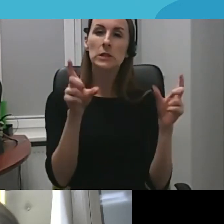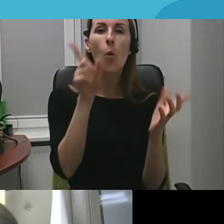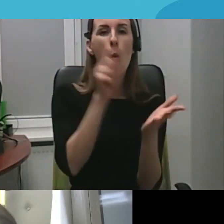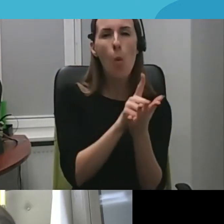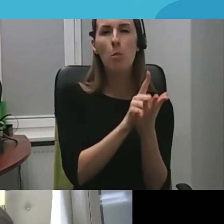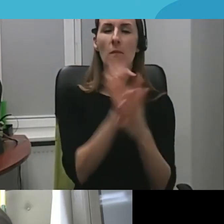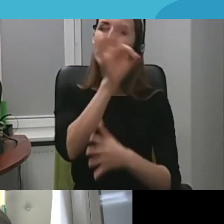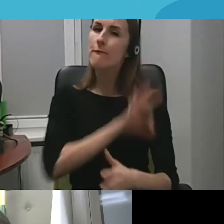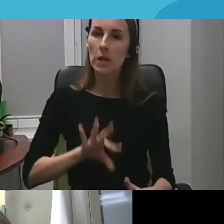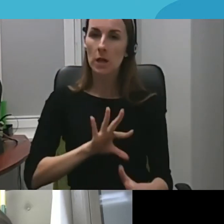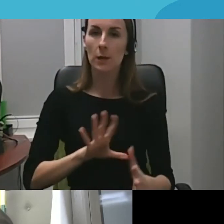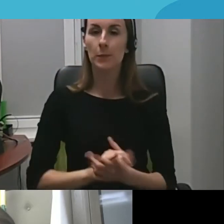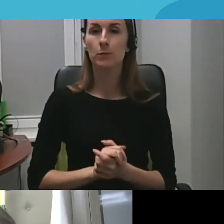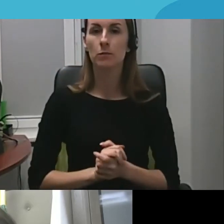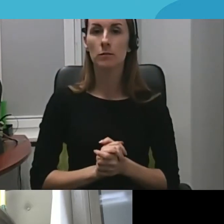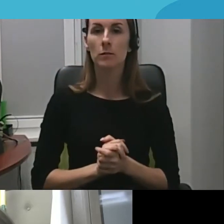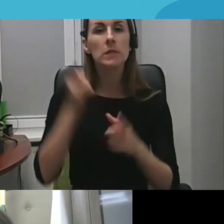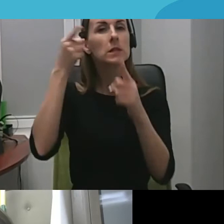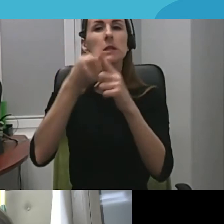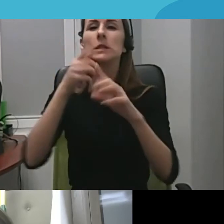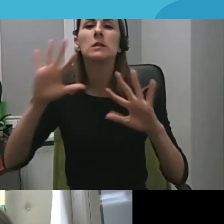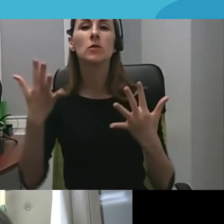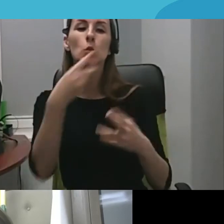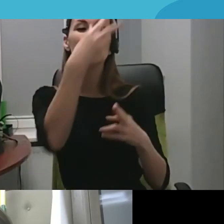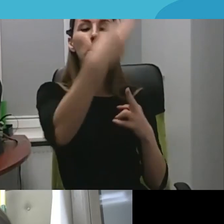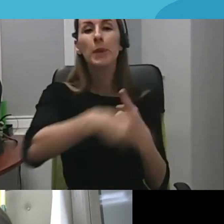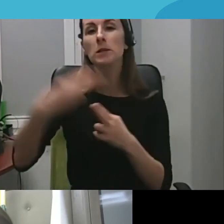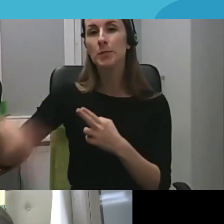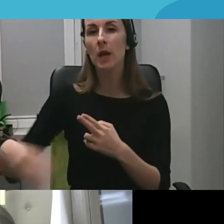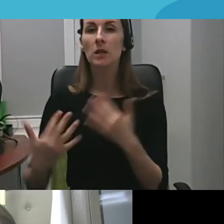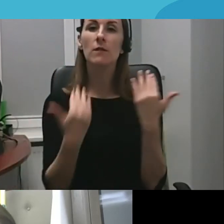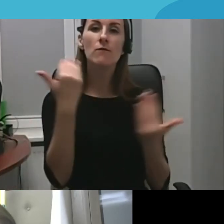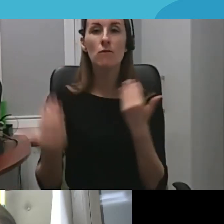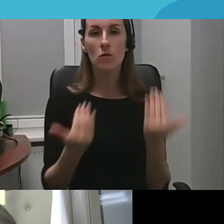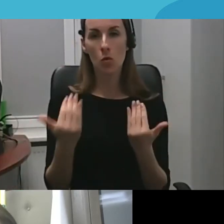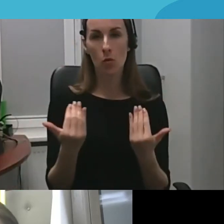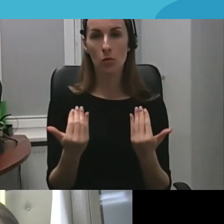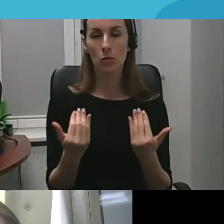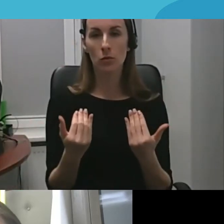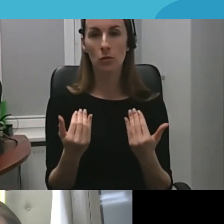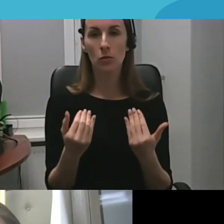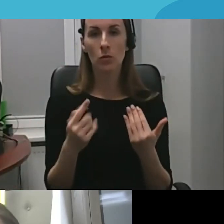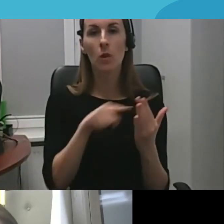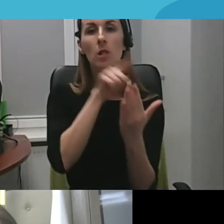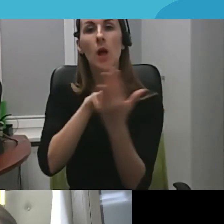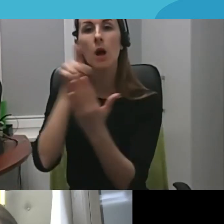setting this issue of accountability for human rights violations. And